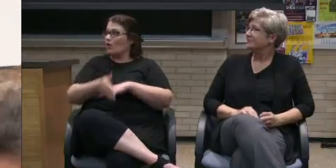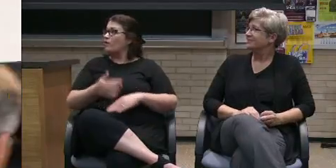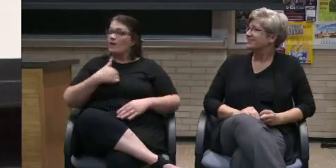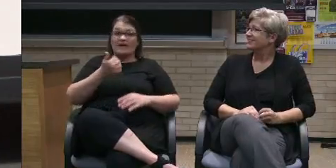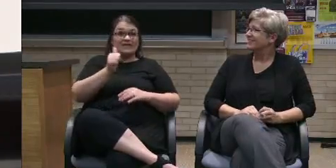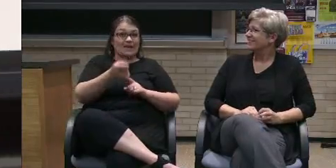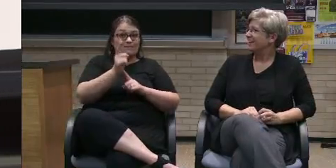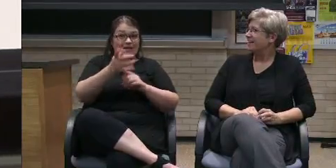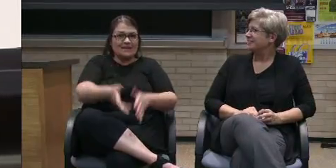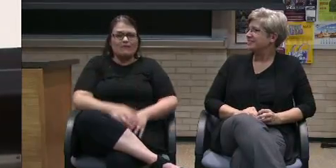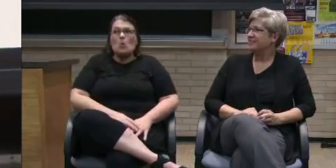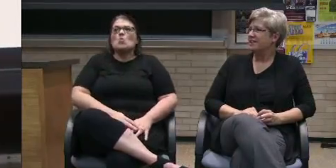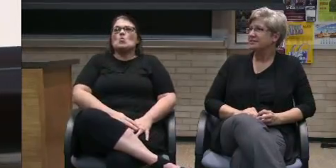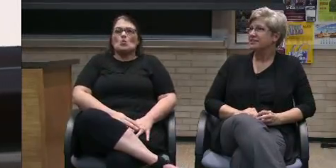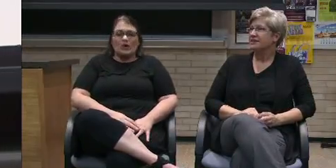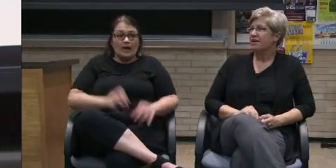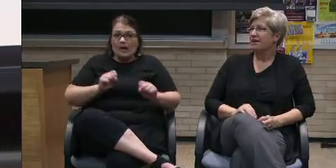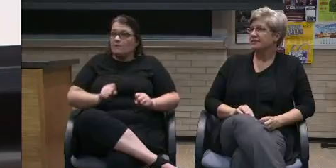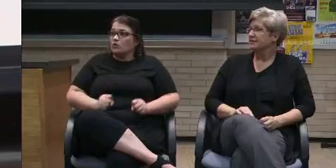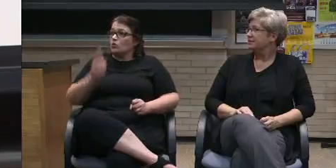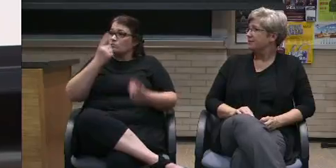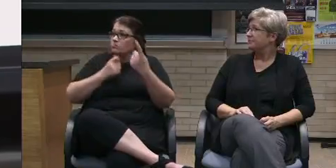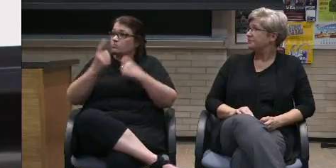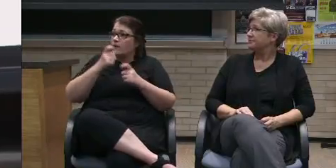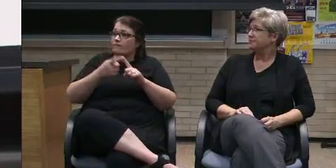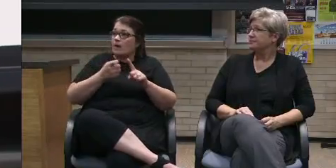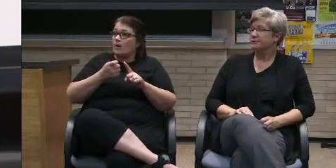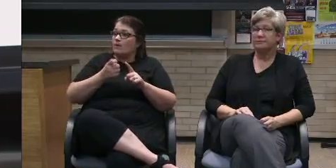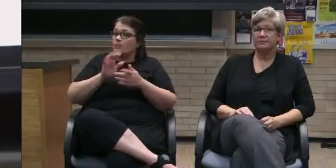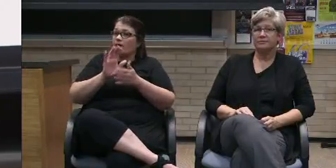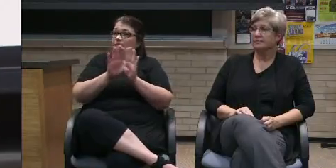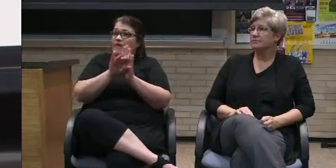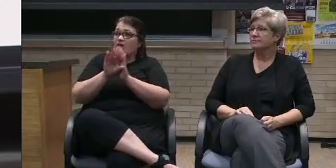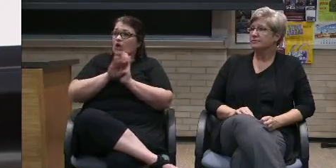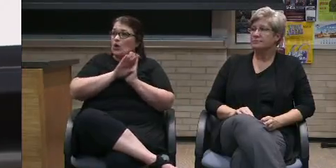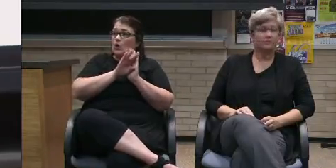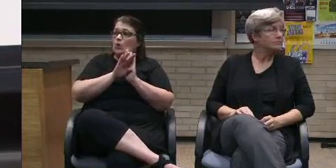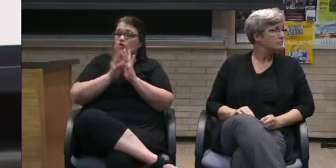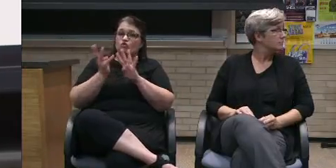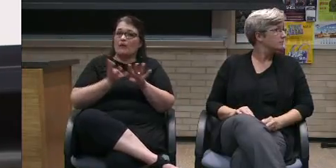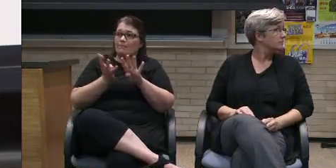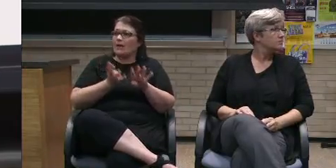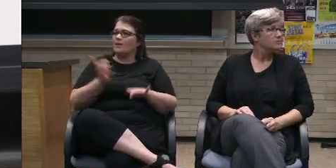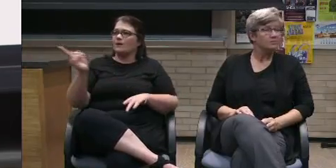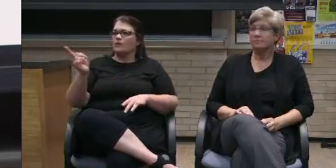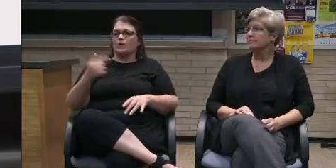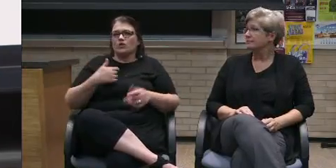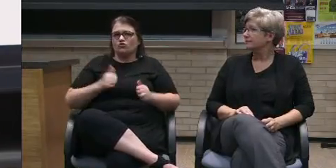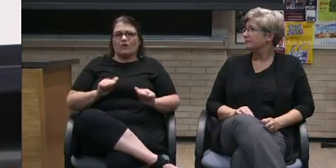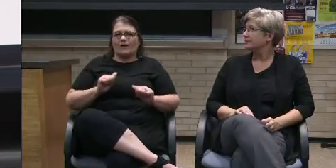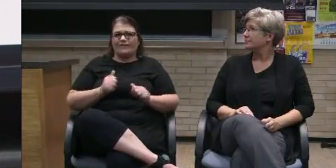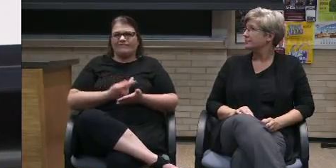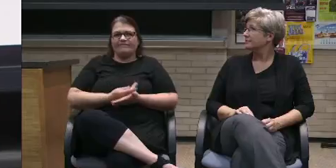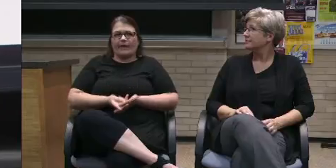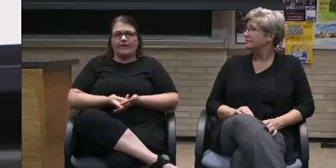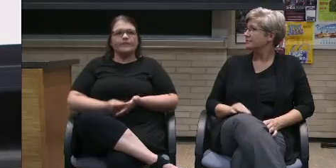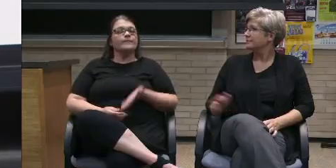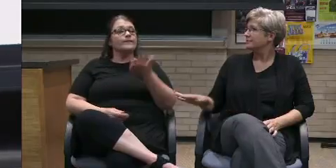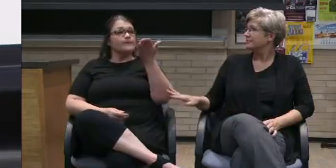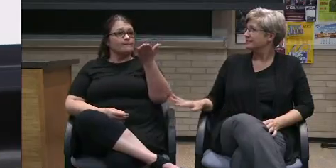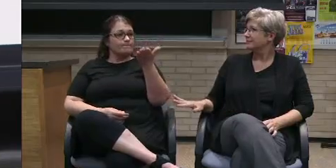minutes. Are we able to take questions from streaming folks or no? I don't think we were able to pull that off. Okay. Sorry about that.